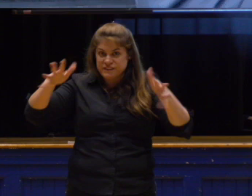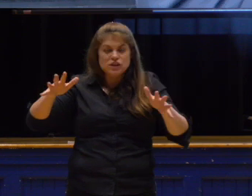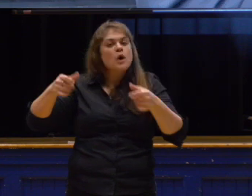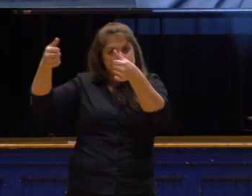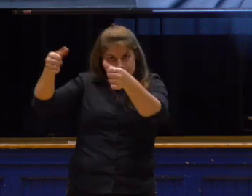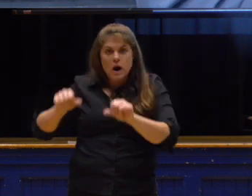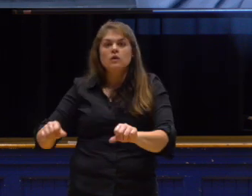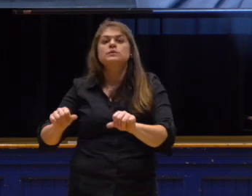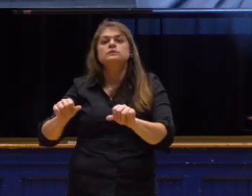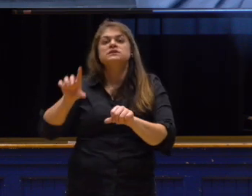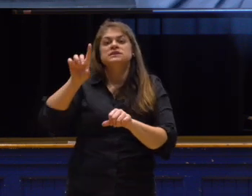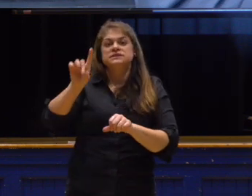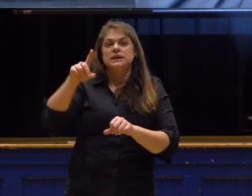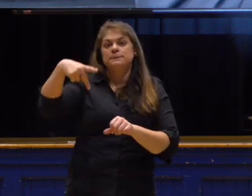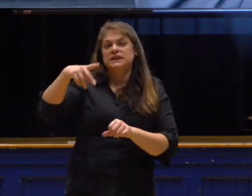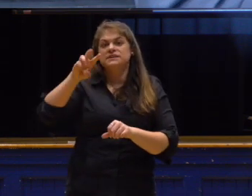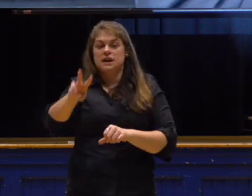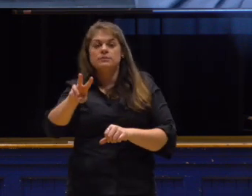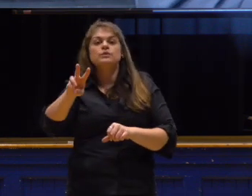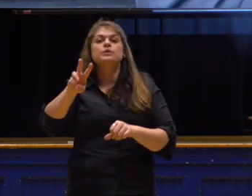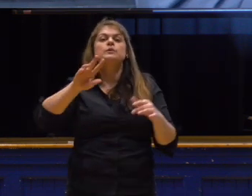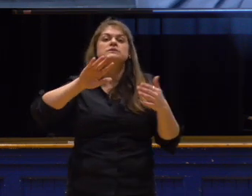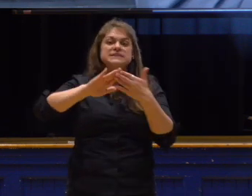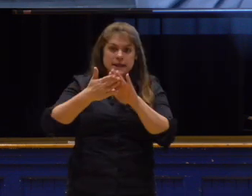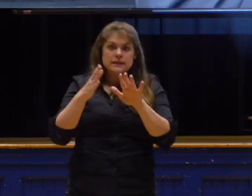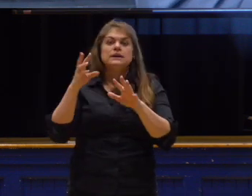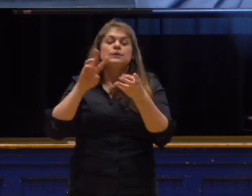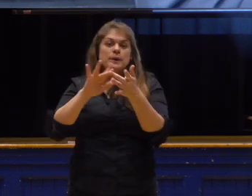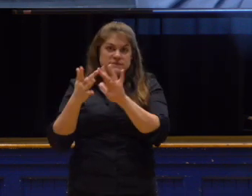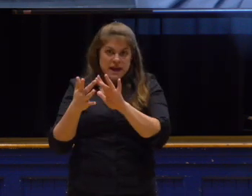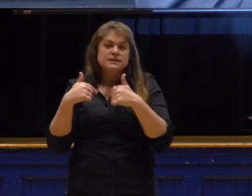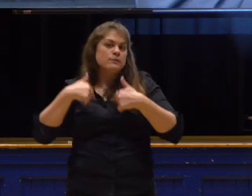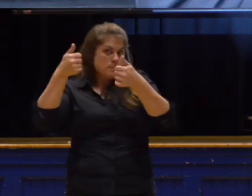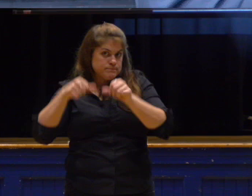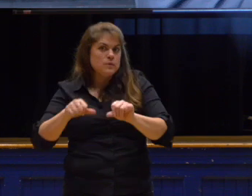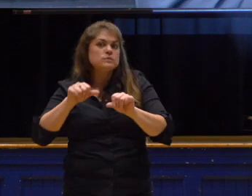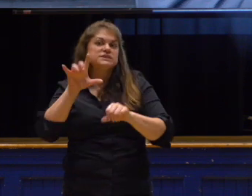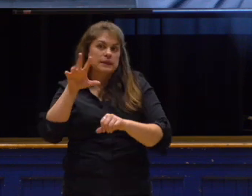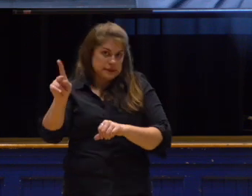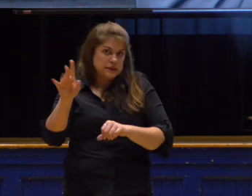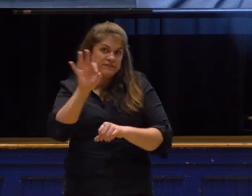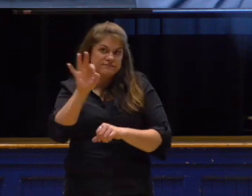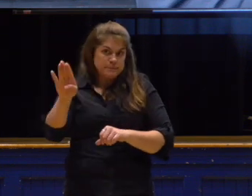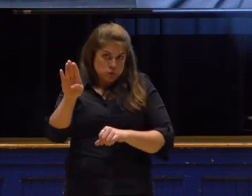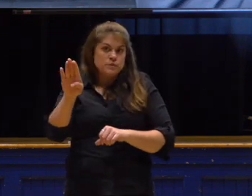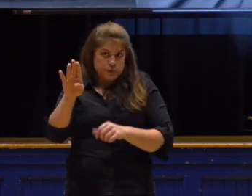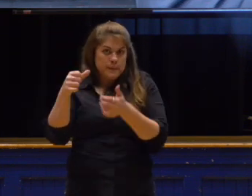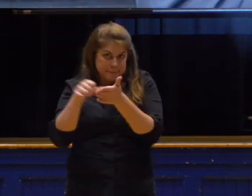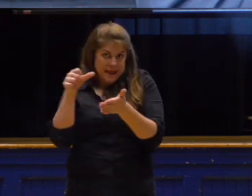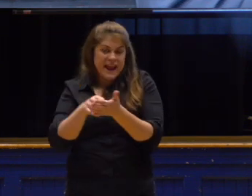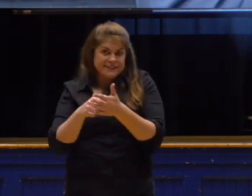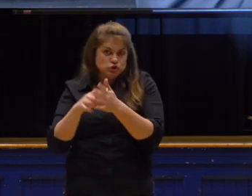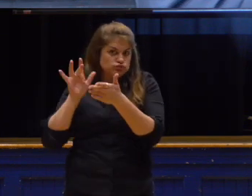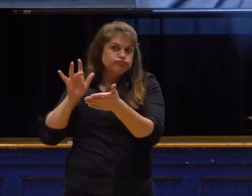on our DPW City's website. So when we post that, I will also post a link on our Facebook page to be